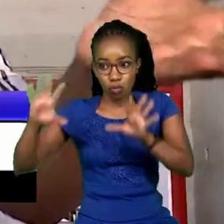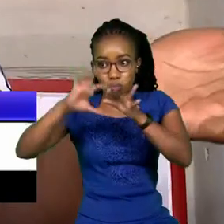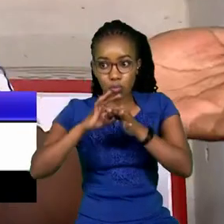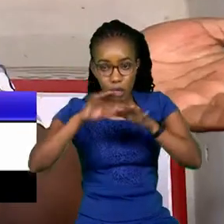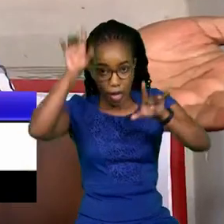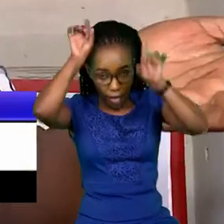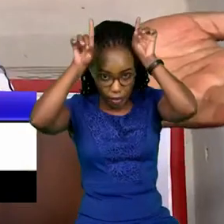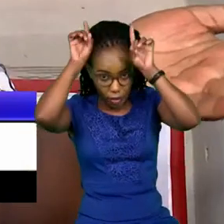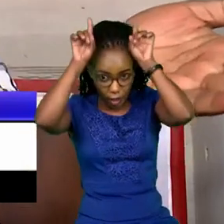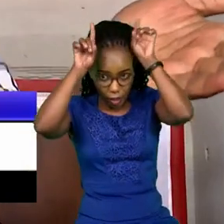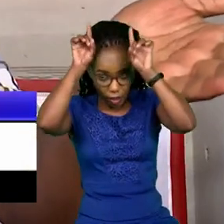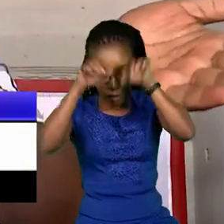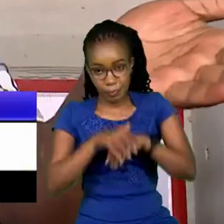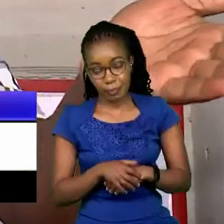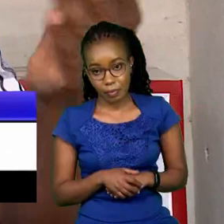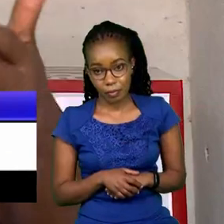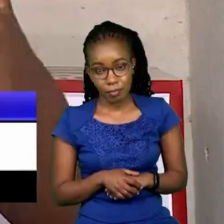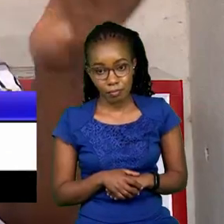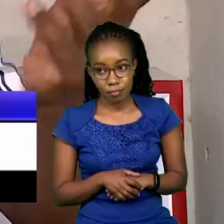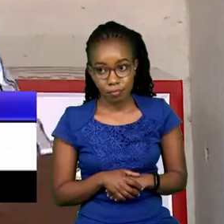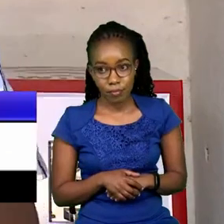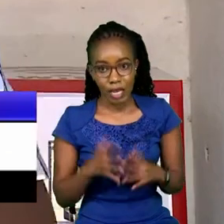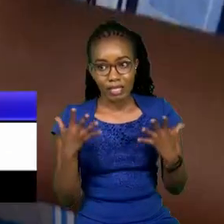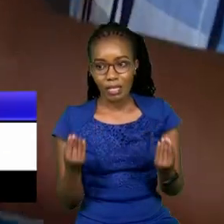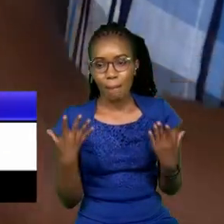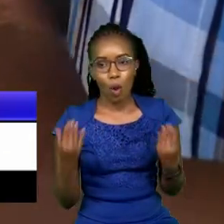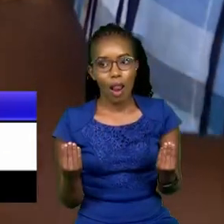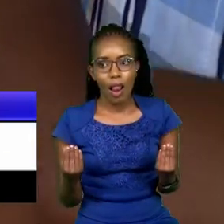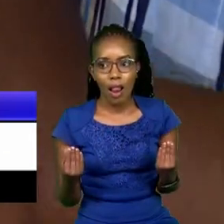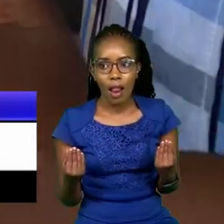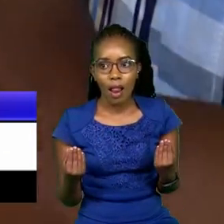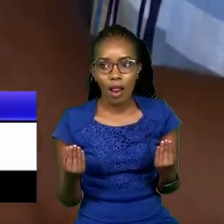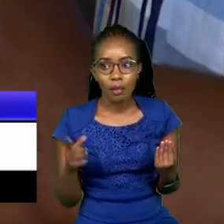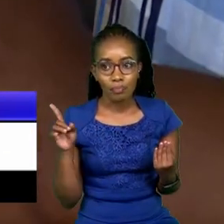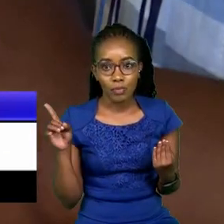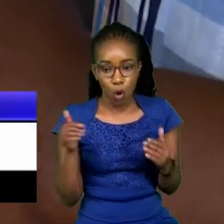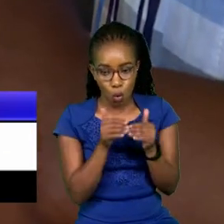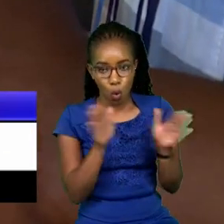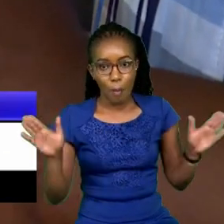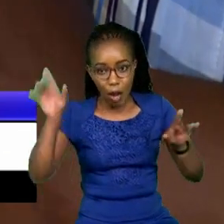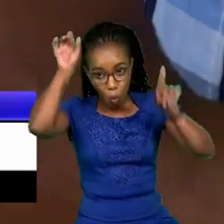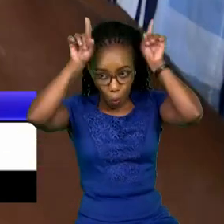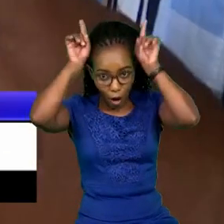resell. Okay, so it's as simple as that. So you come and switch on your Wi-Fi.